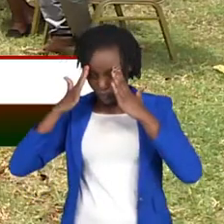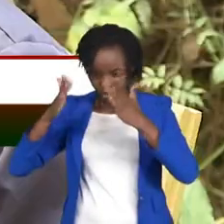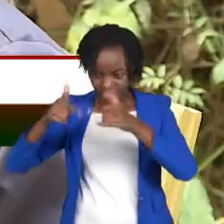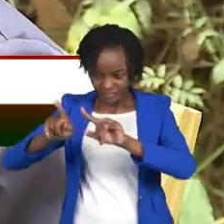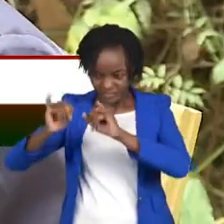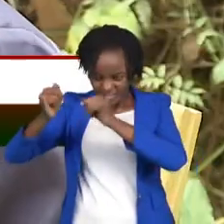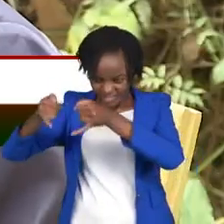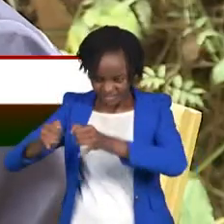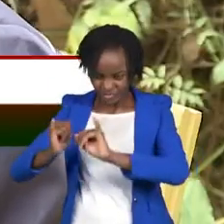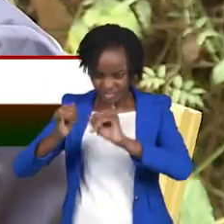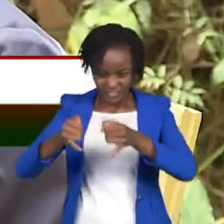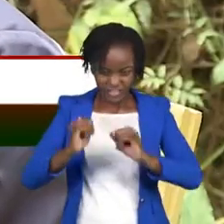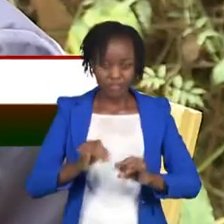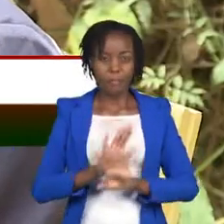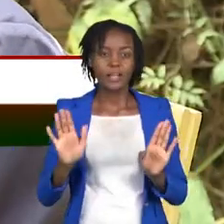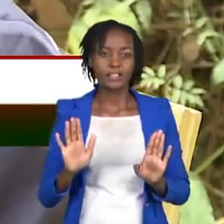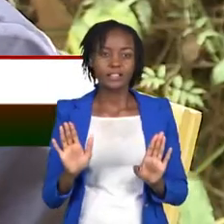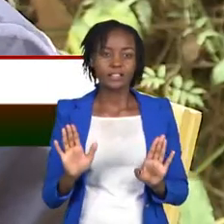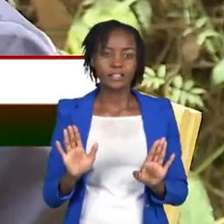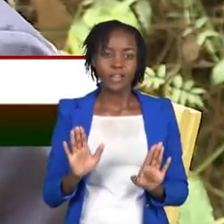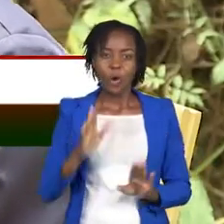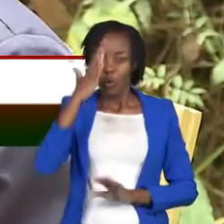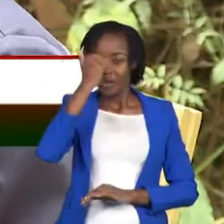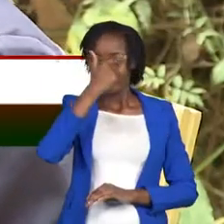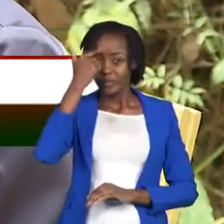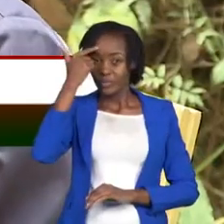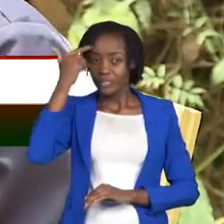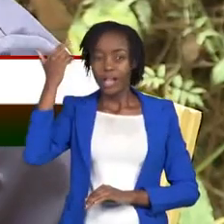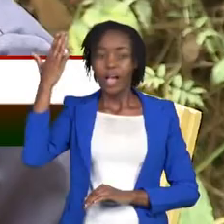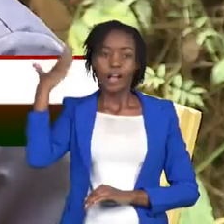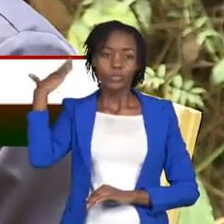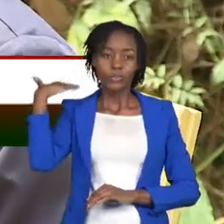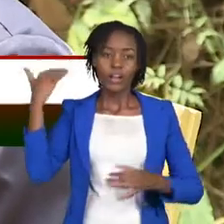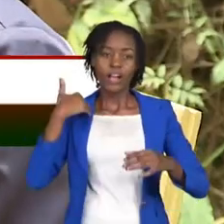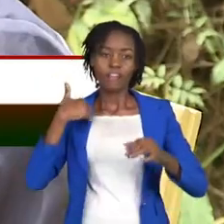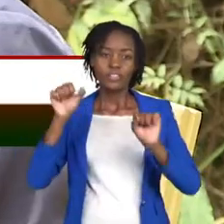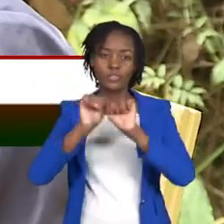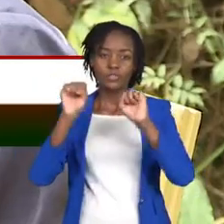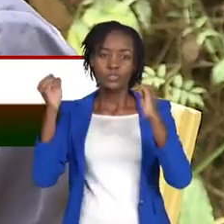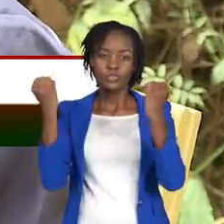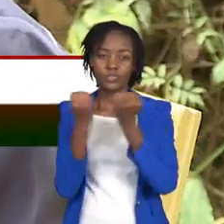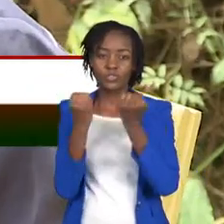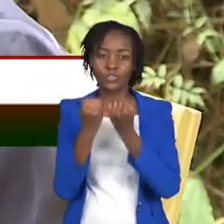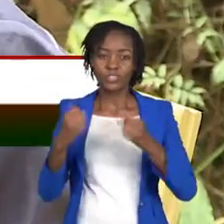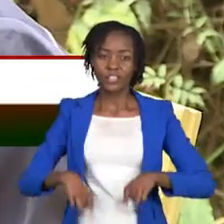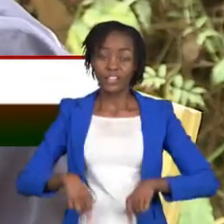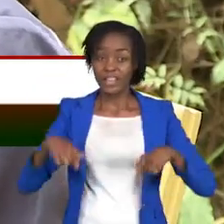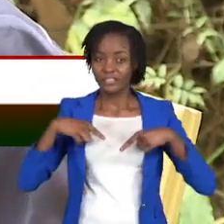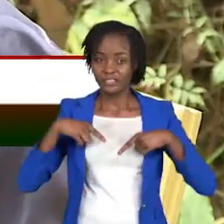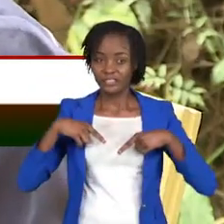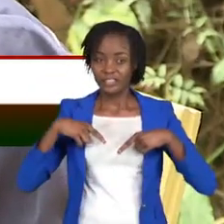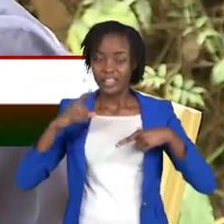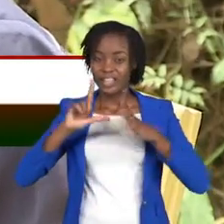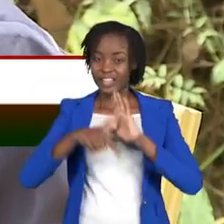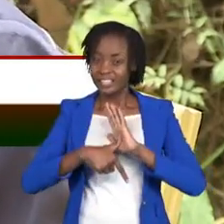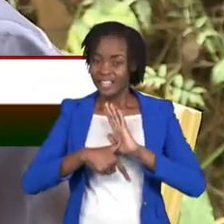this generation. And I think it has to do a lot with the fact that in the past we had a socialism going around Africa, and now it's more of capitalism. And so it's every